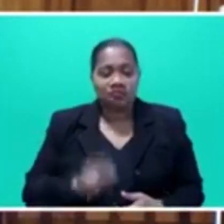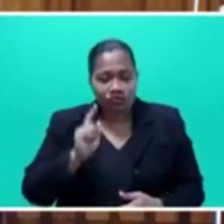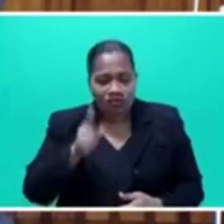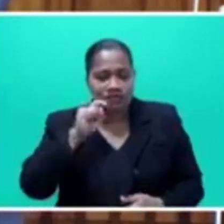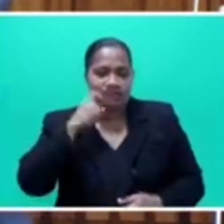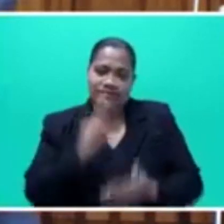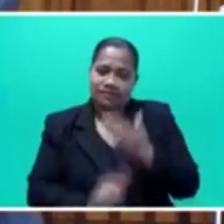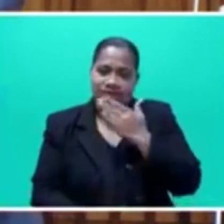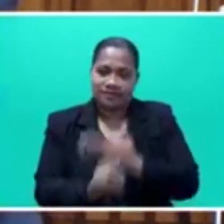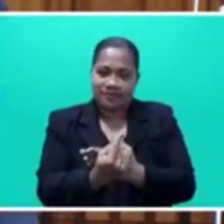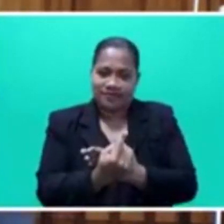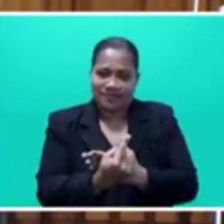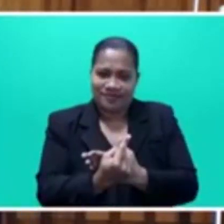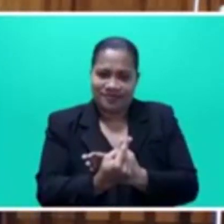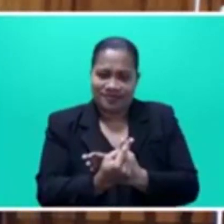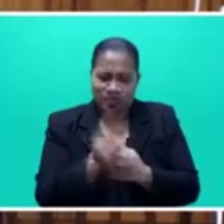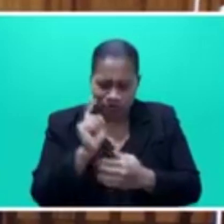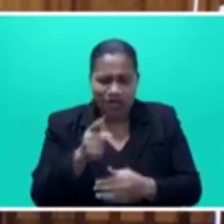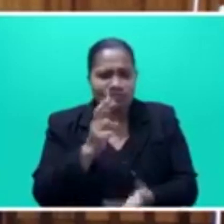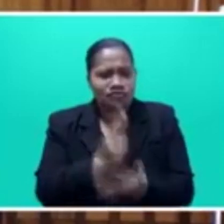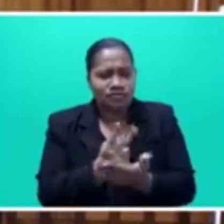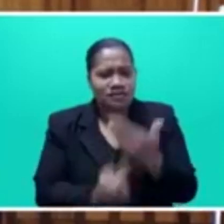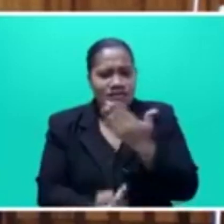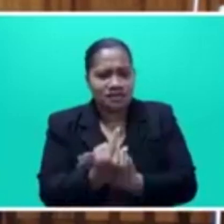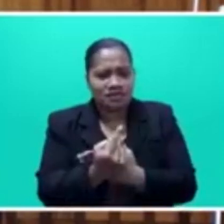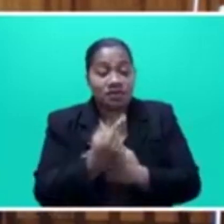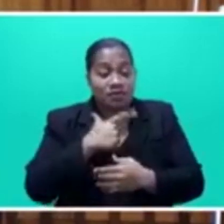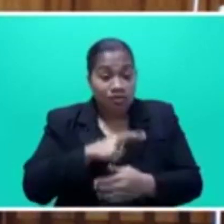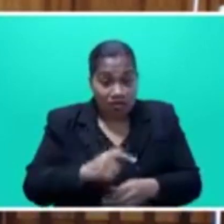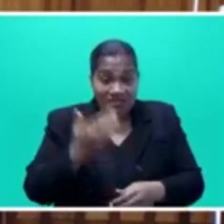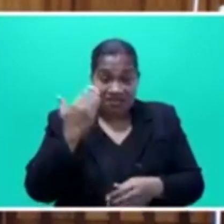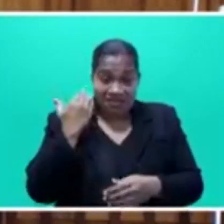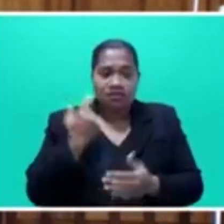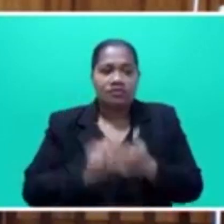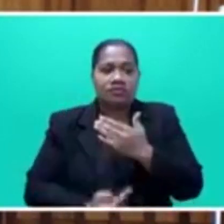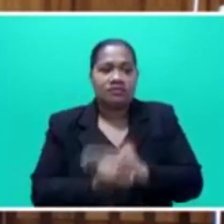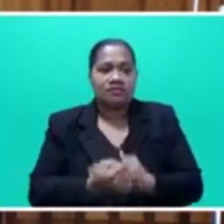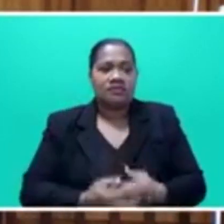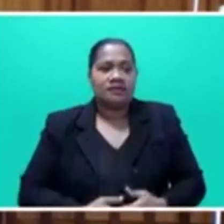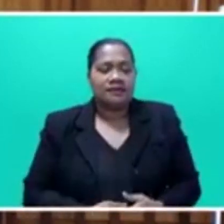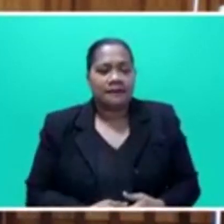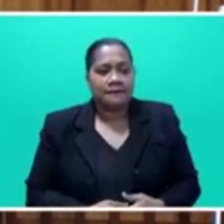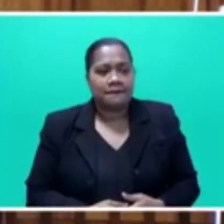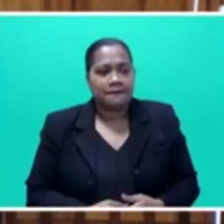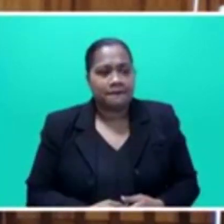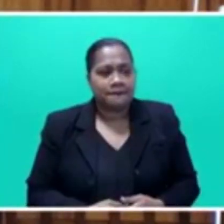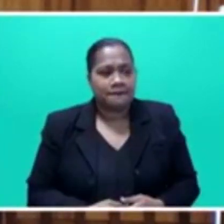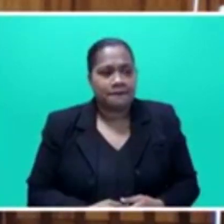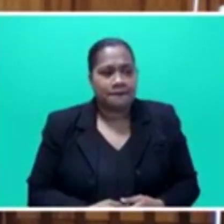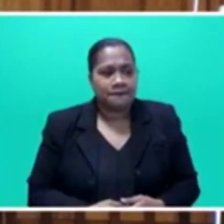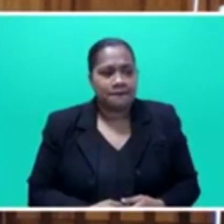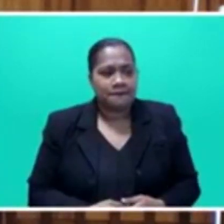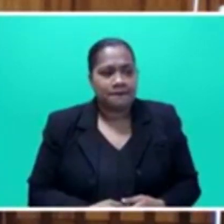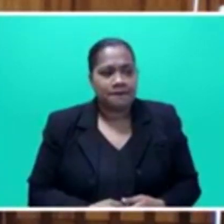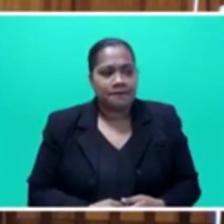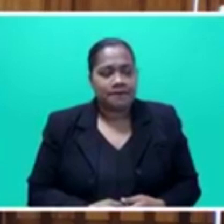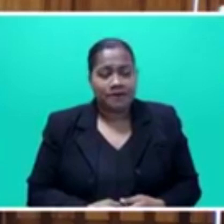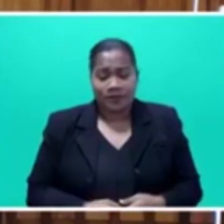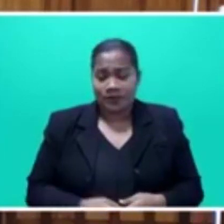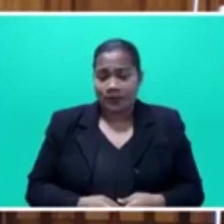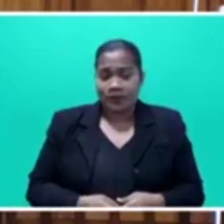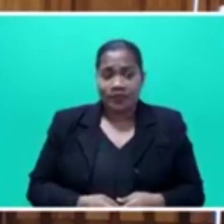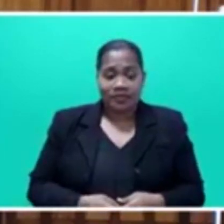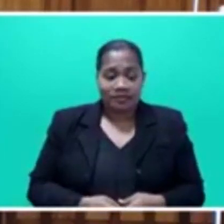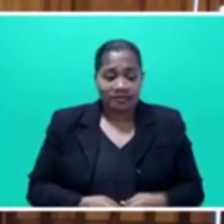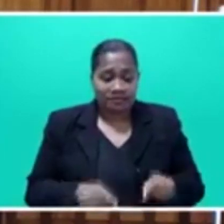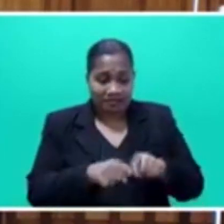That's precisely what's going to happen, Honorable Speaker, because since then, they have disintegrated. And even though this cabal of